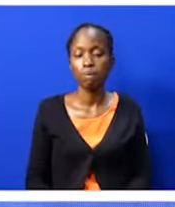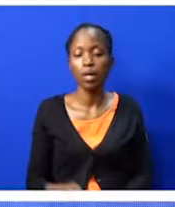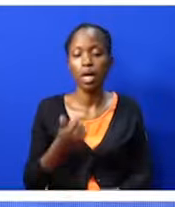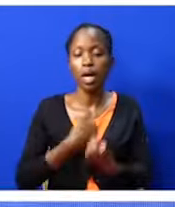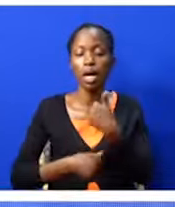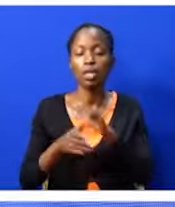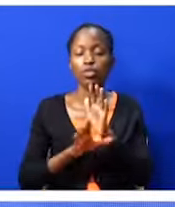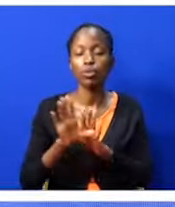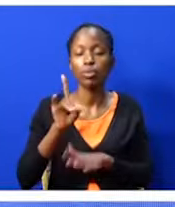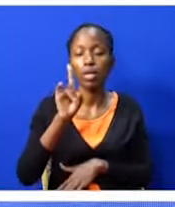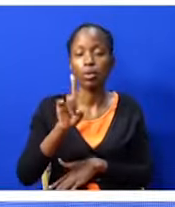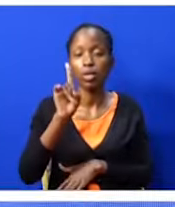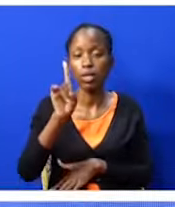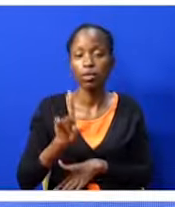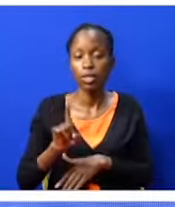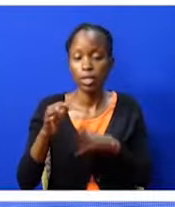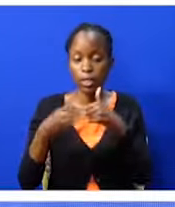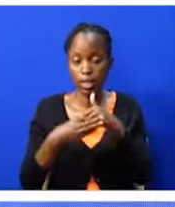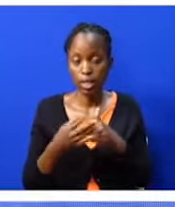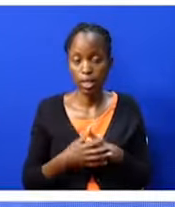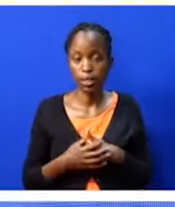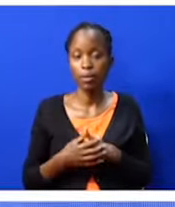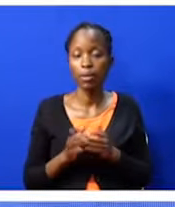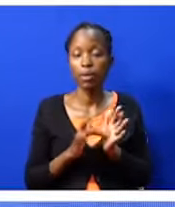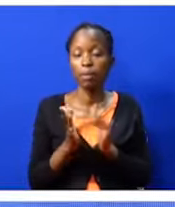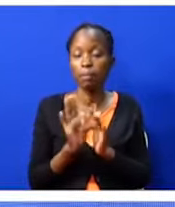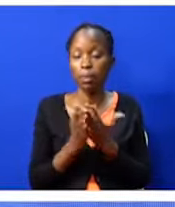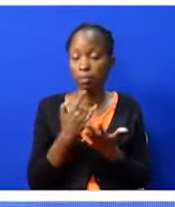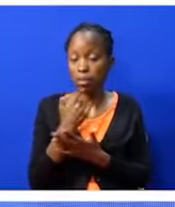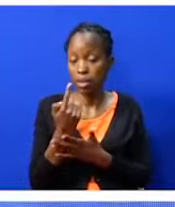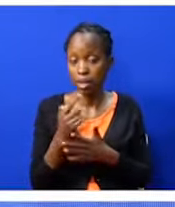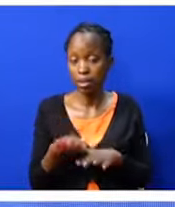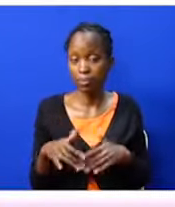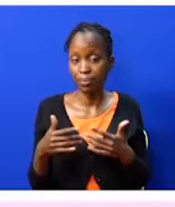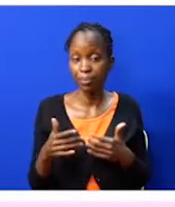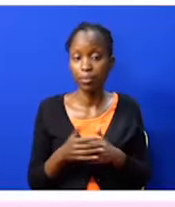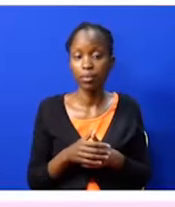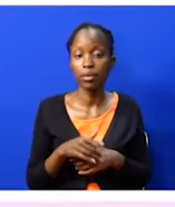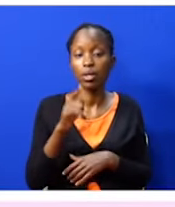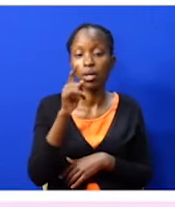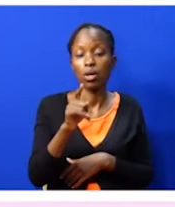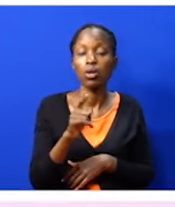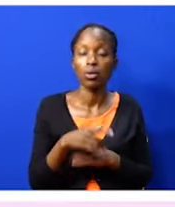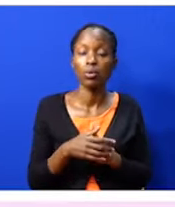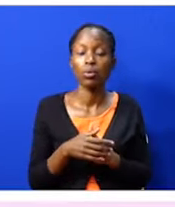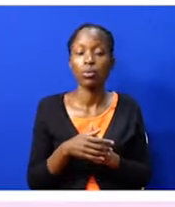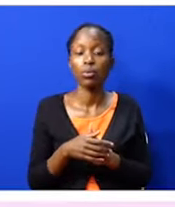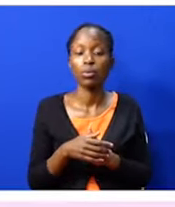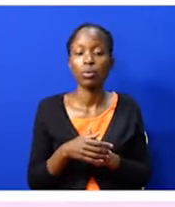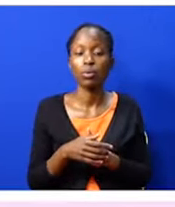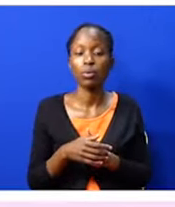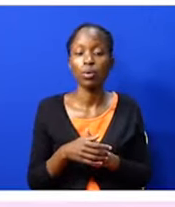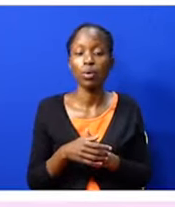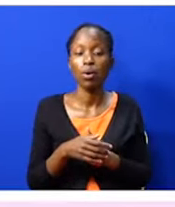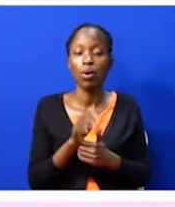Acts chapter 1, verse 8. The Bible says, "You will receive